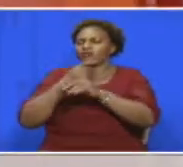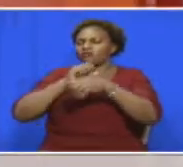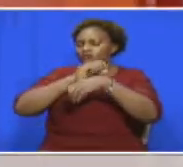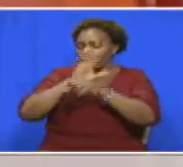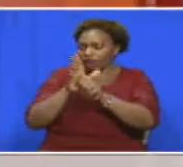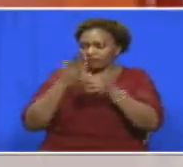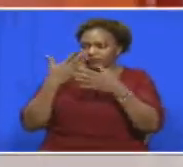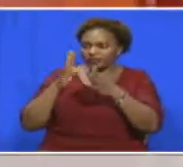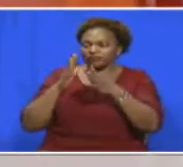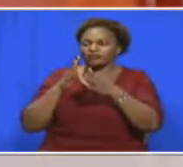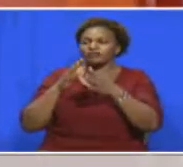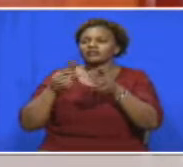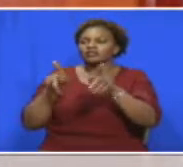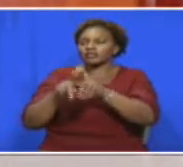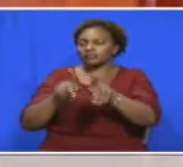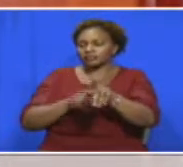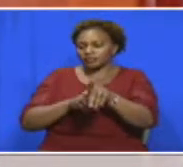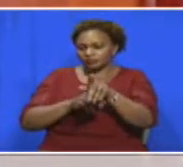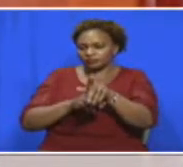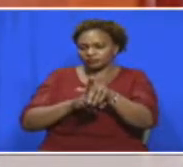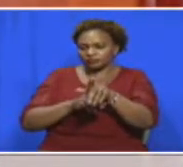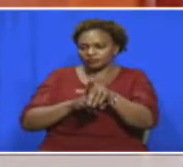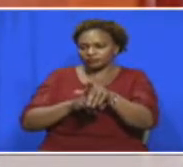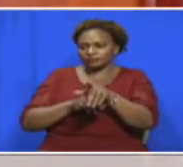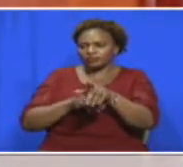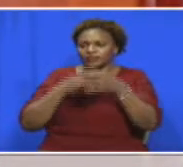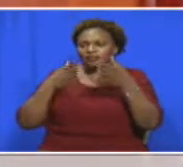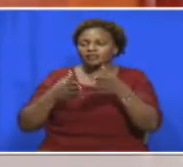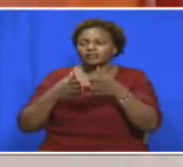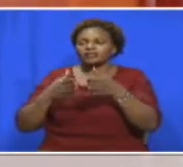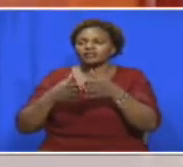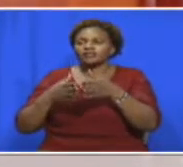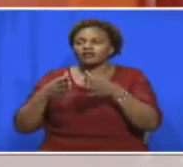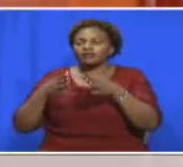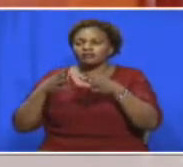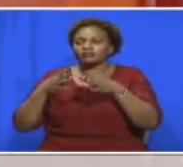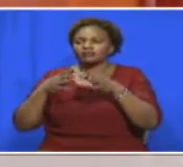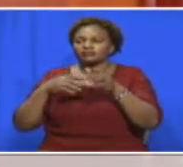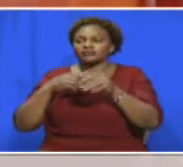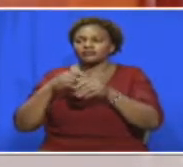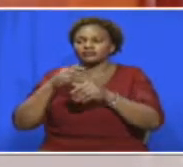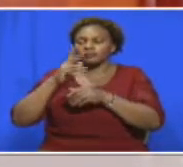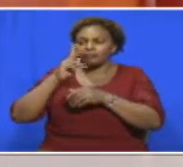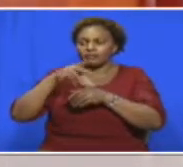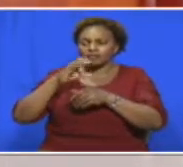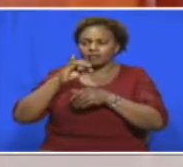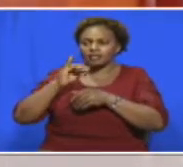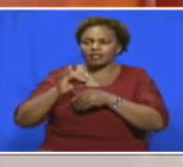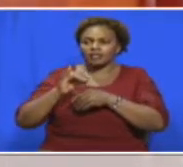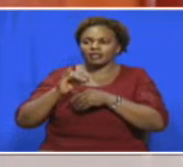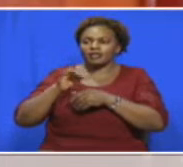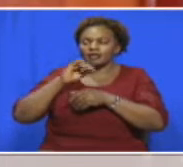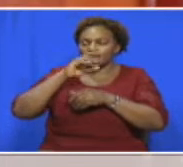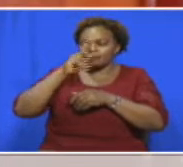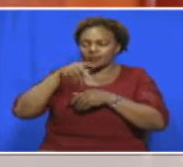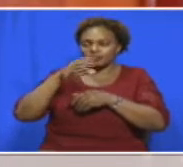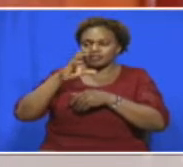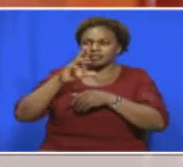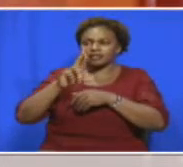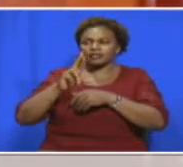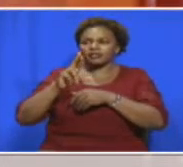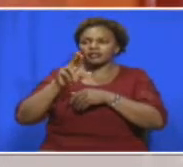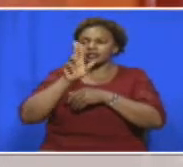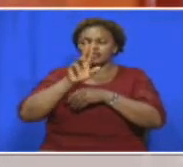COVID-19. We know that the current gold standard for testing is called PCR. PCR, you cannot use